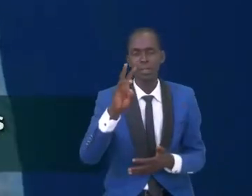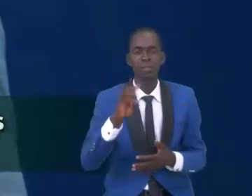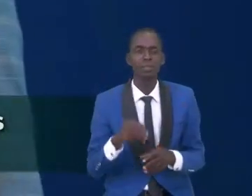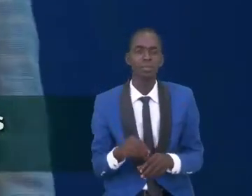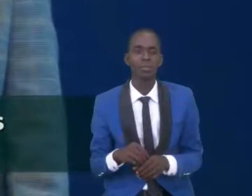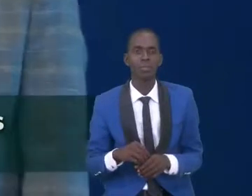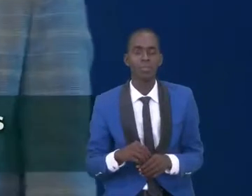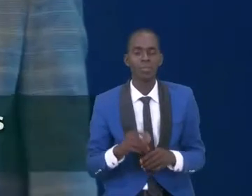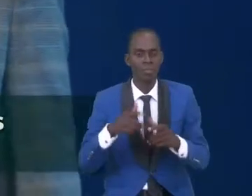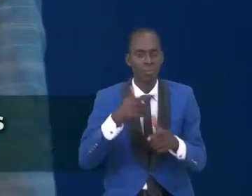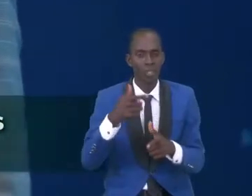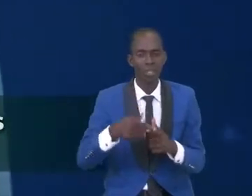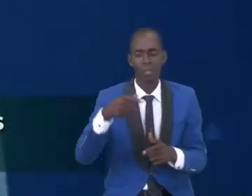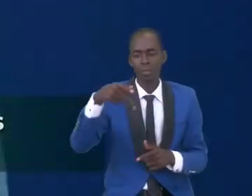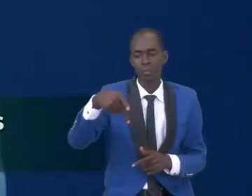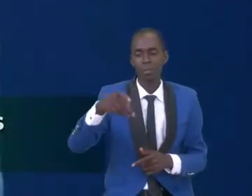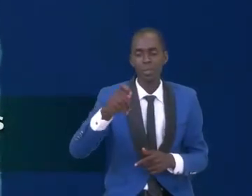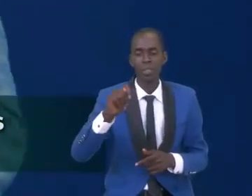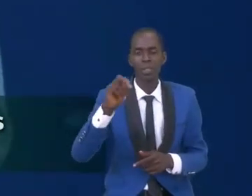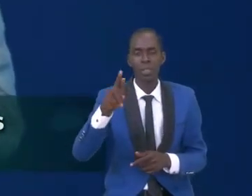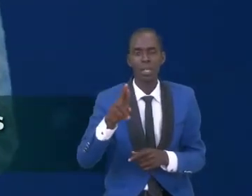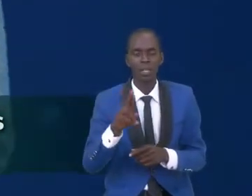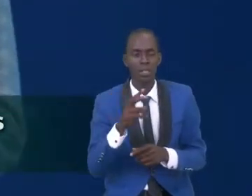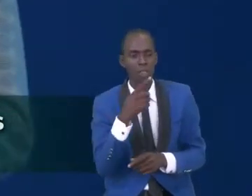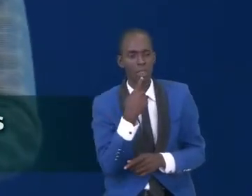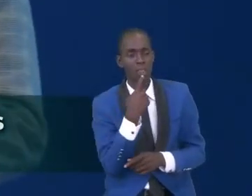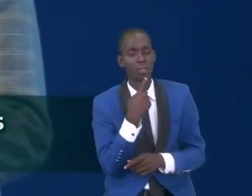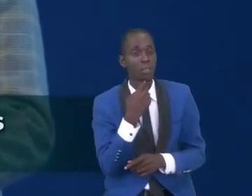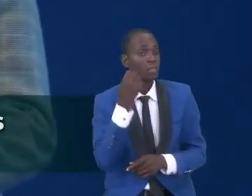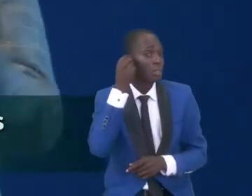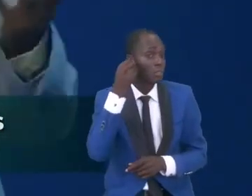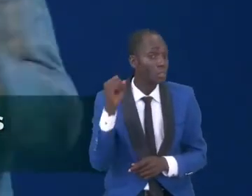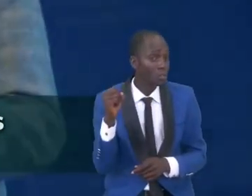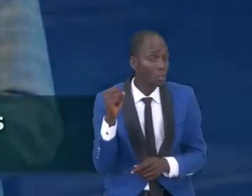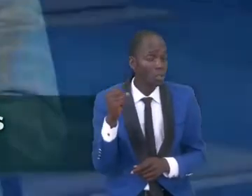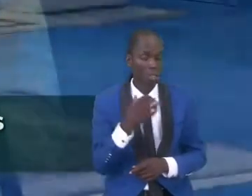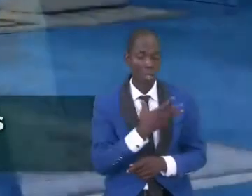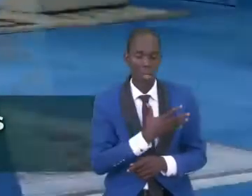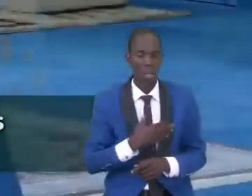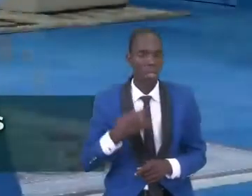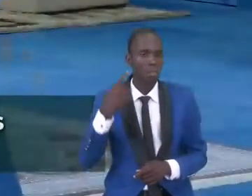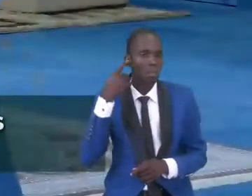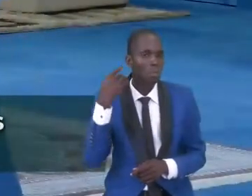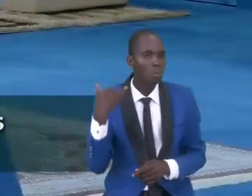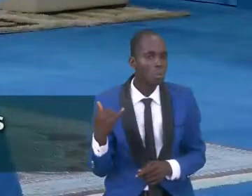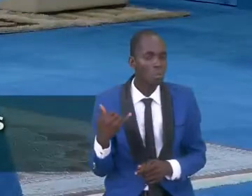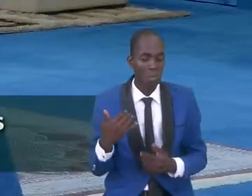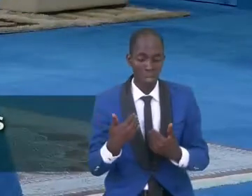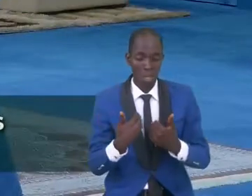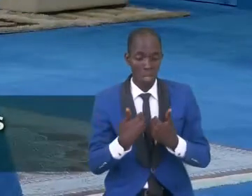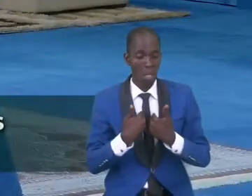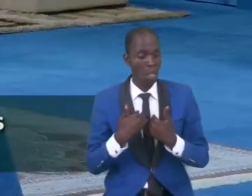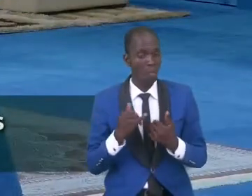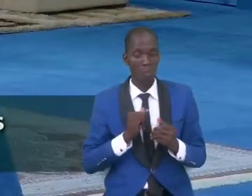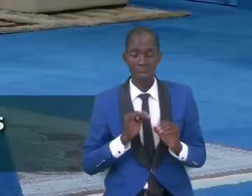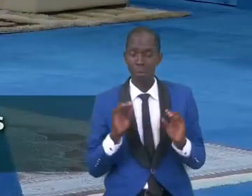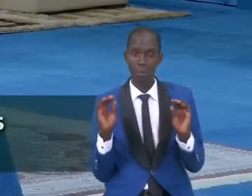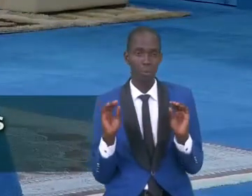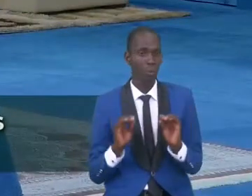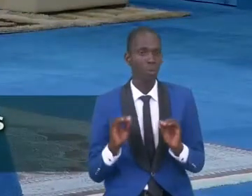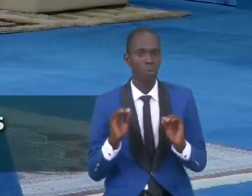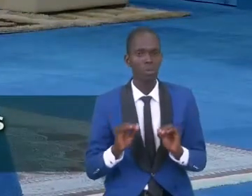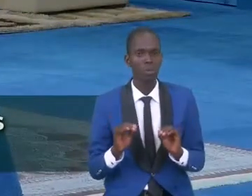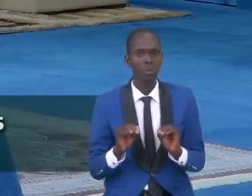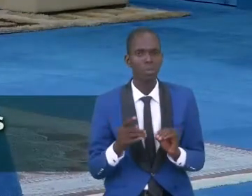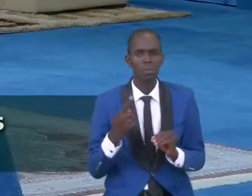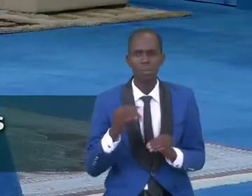then Peter said, silver and gold have I none. Oh, the man